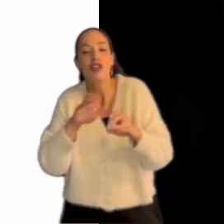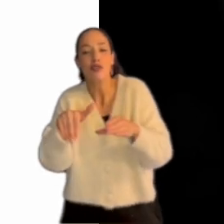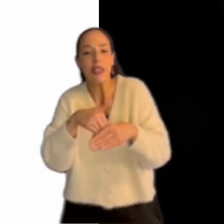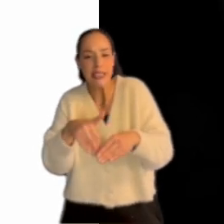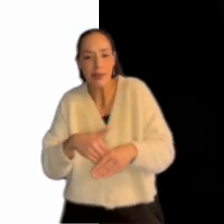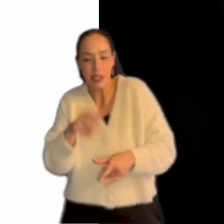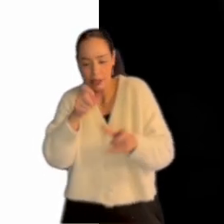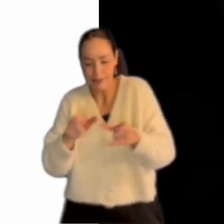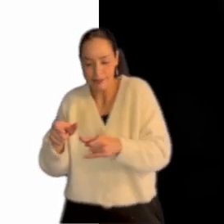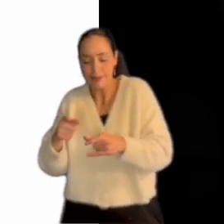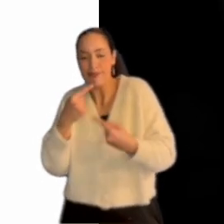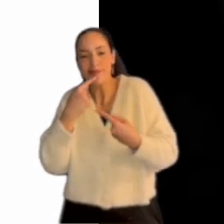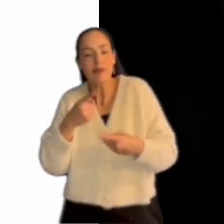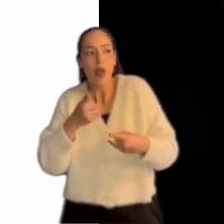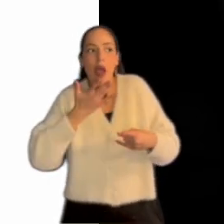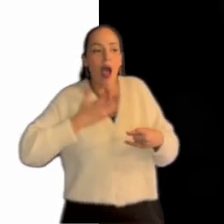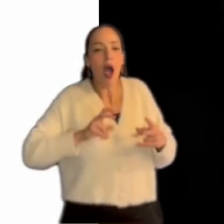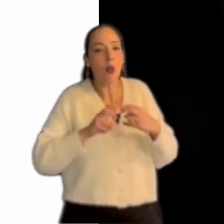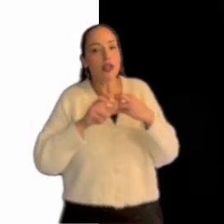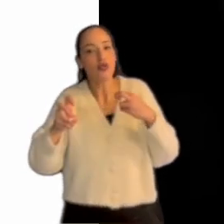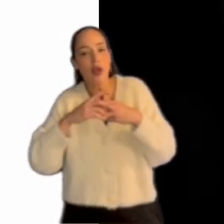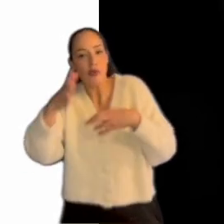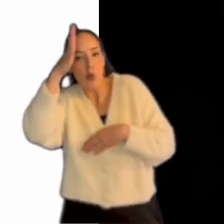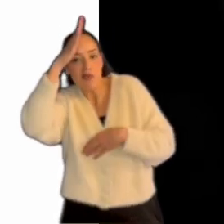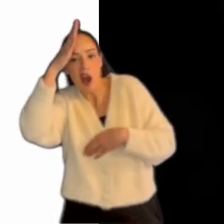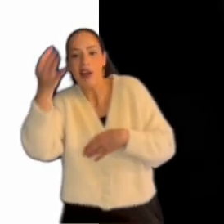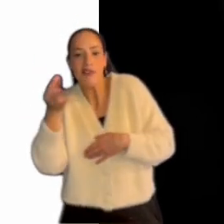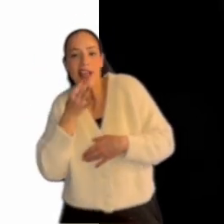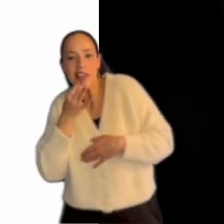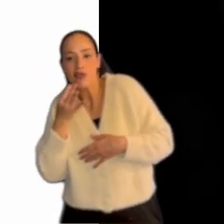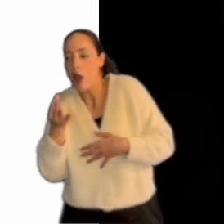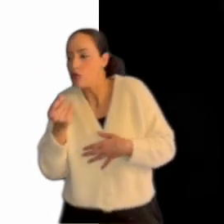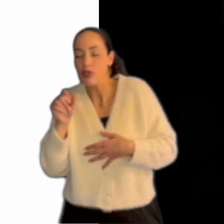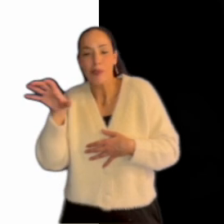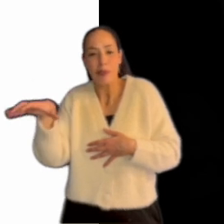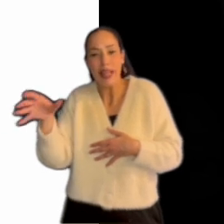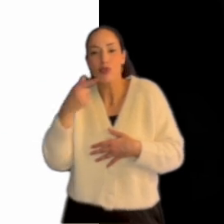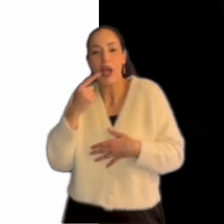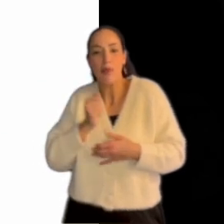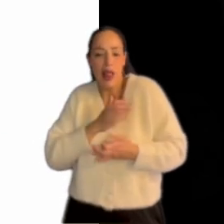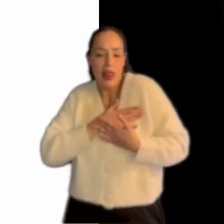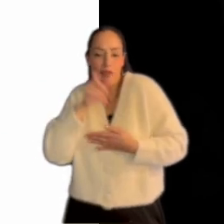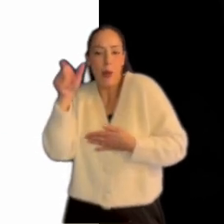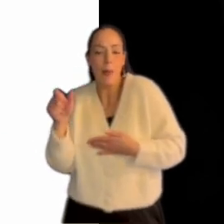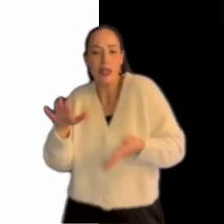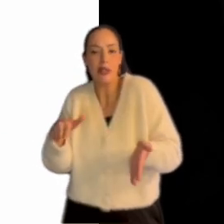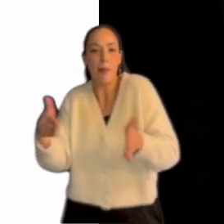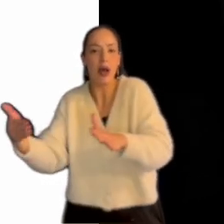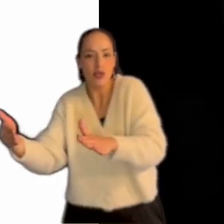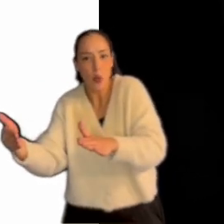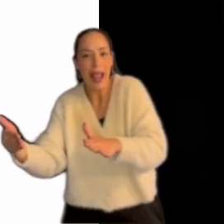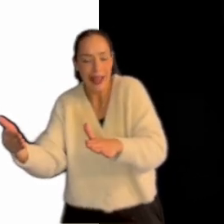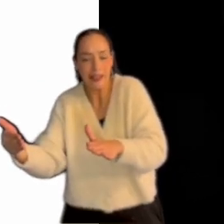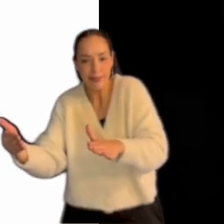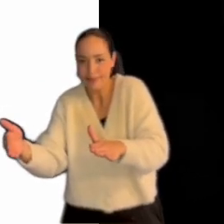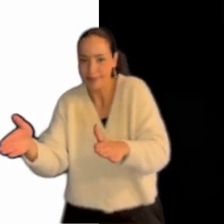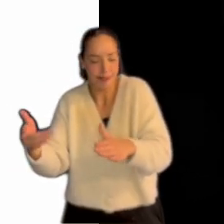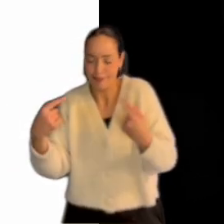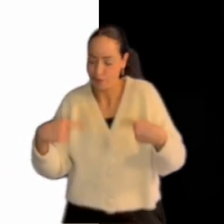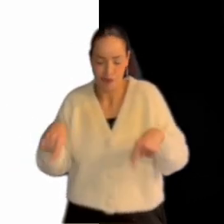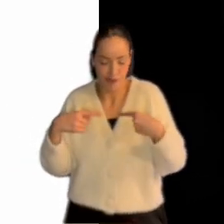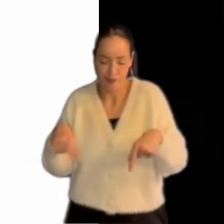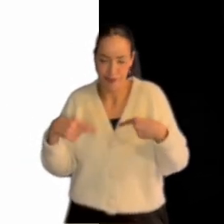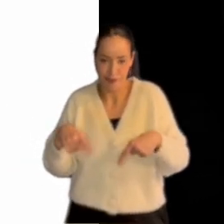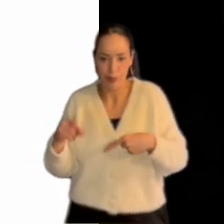Afghanistan to visit the place where their loved one had died were not afforded the right to do so. However, Sarah's case may be used in